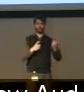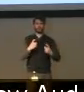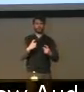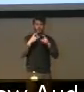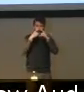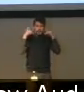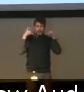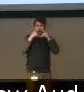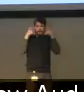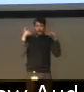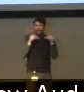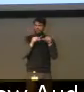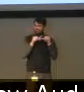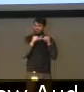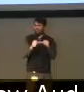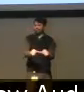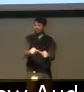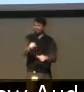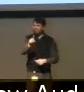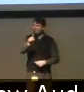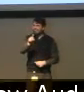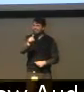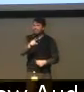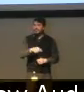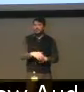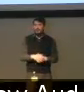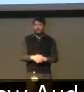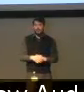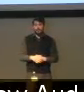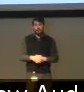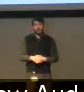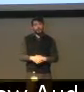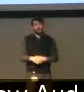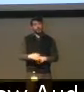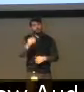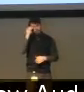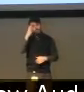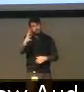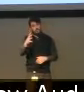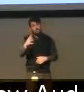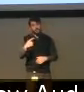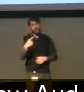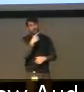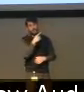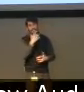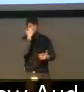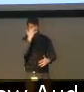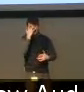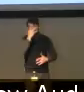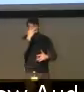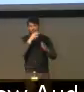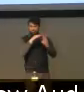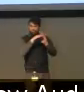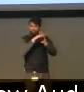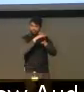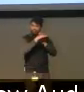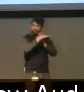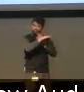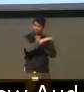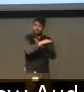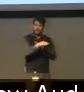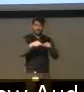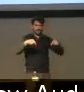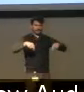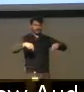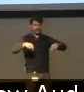And I think as I talked about, this is a long tail to this, and I think that we will likely be wearing masks in the organization